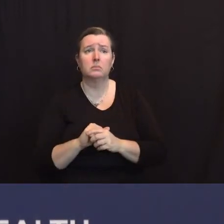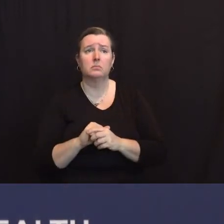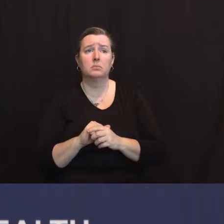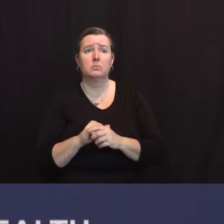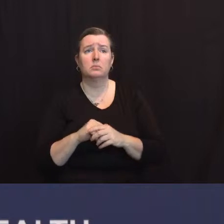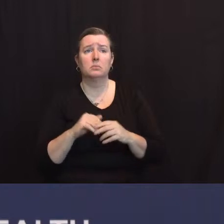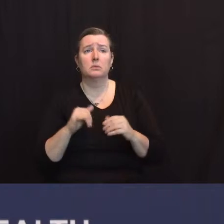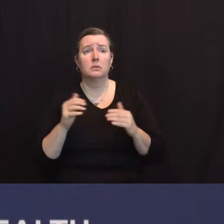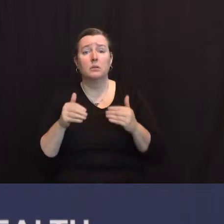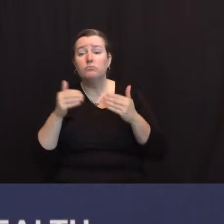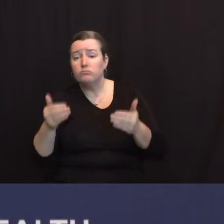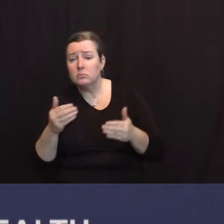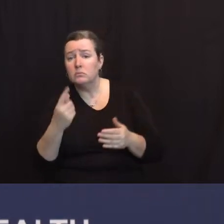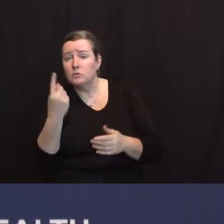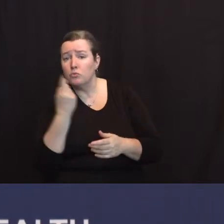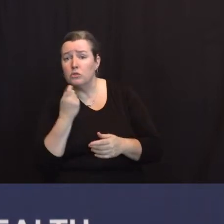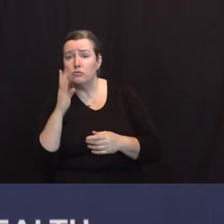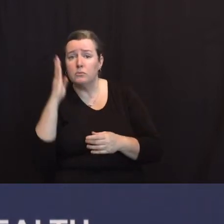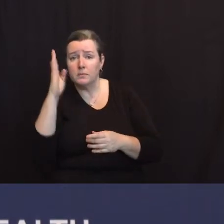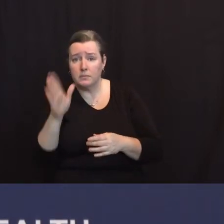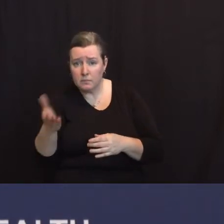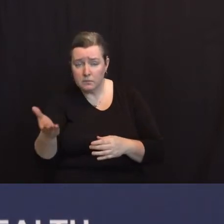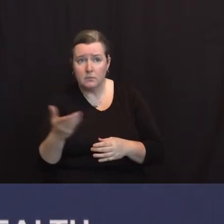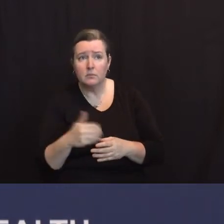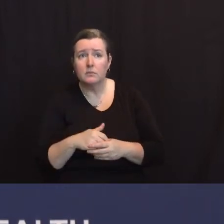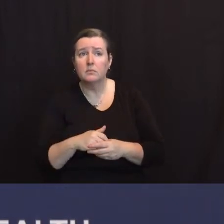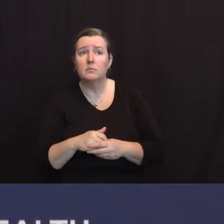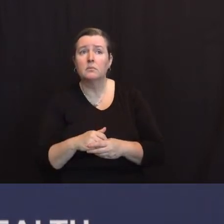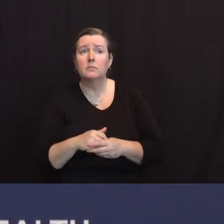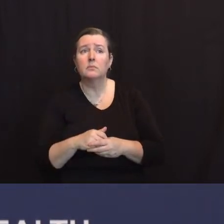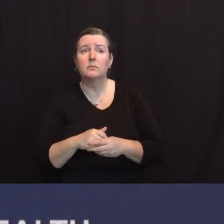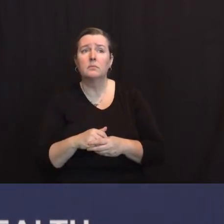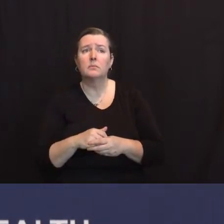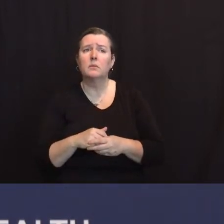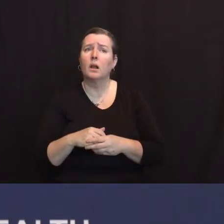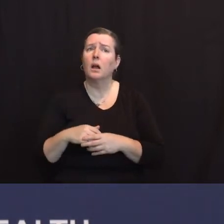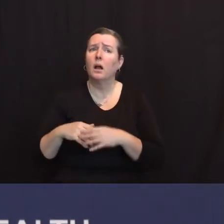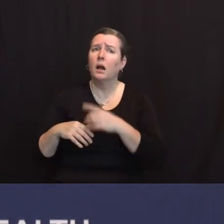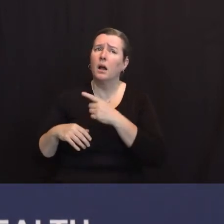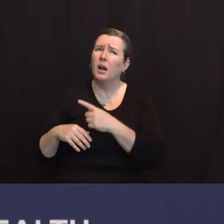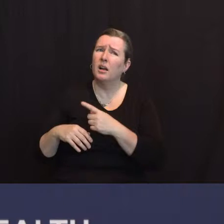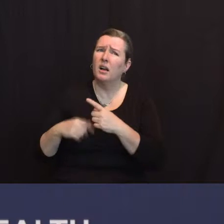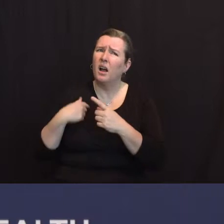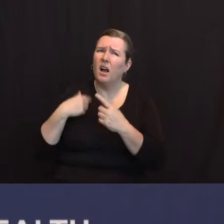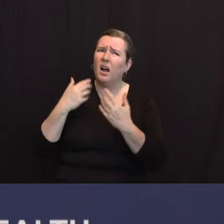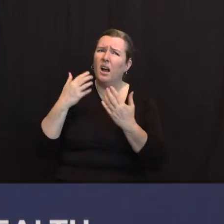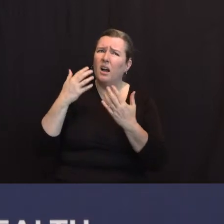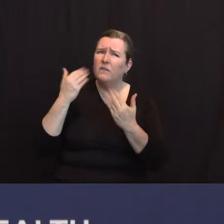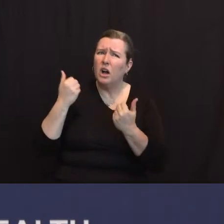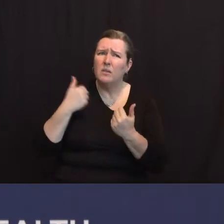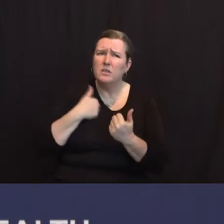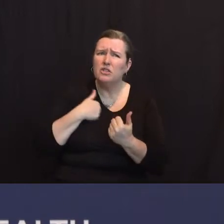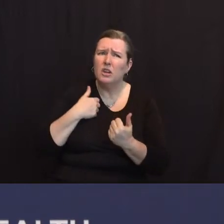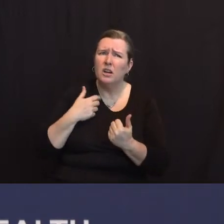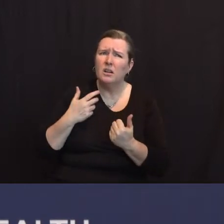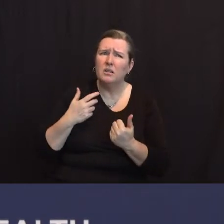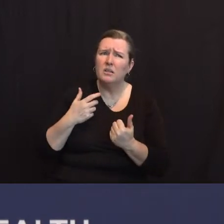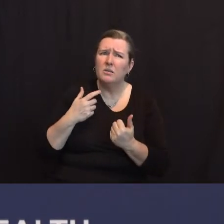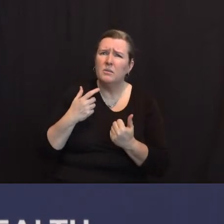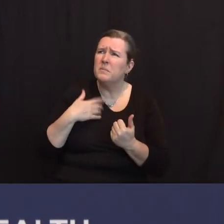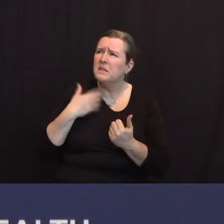Good afternoon. So my short-term memory is failing me already, so I apologize for this question. But you mentioned Join the